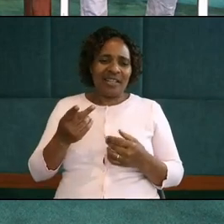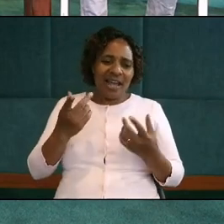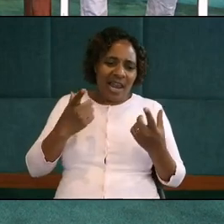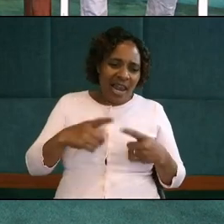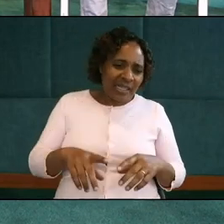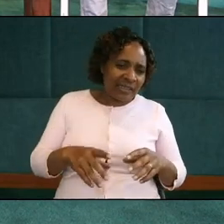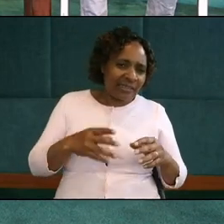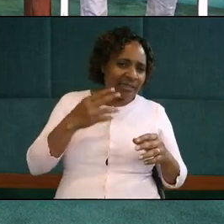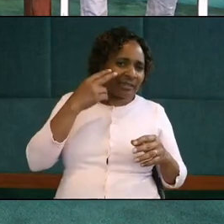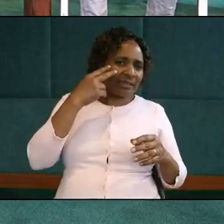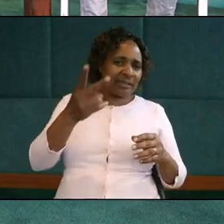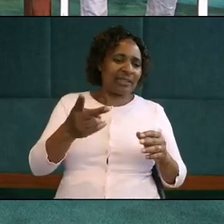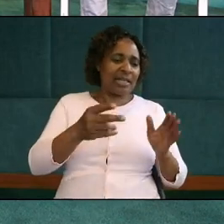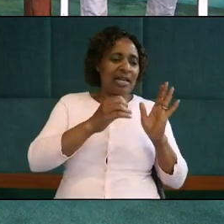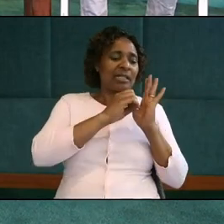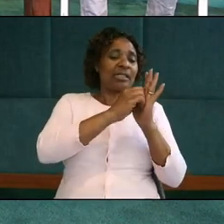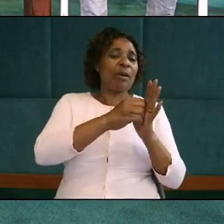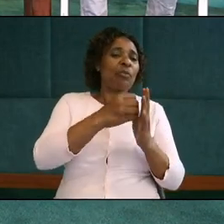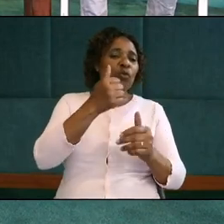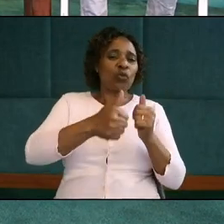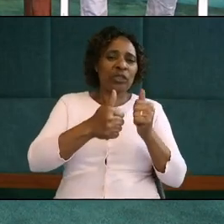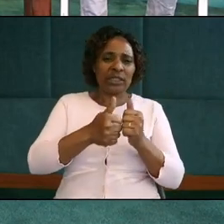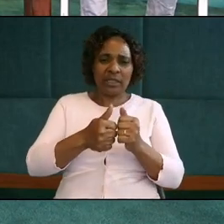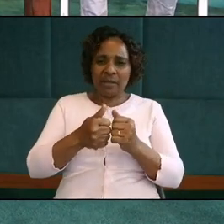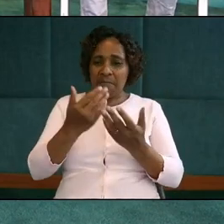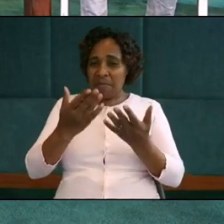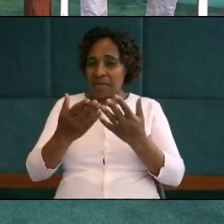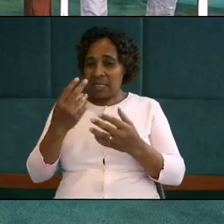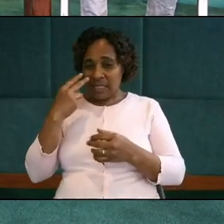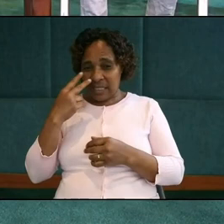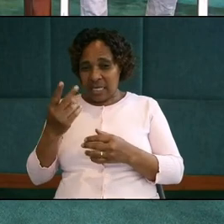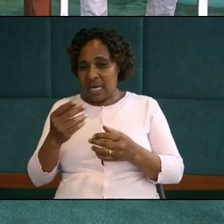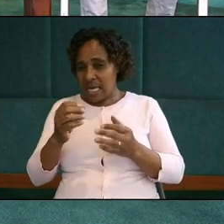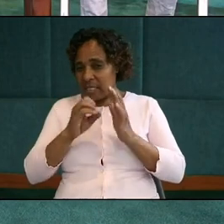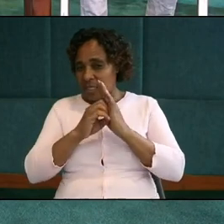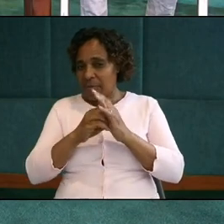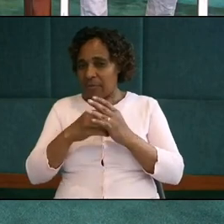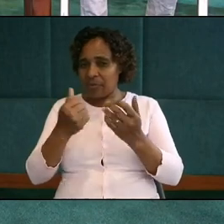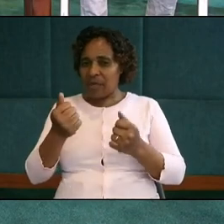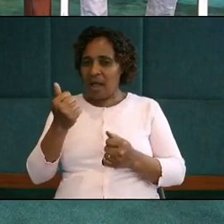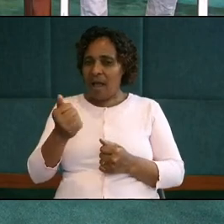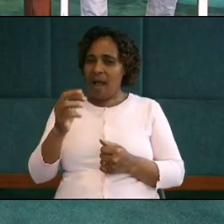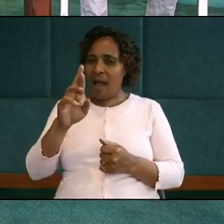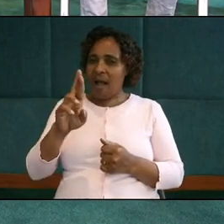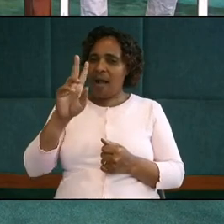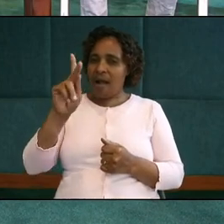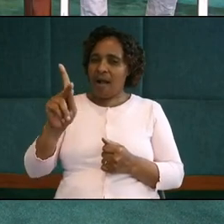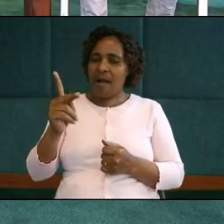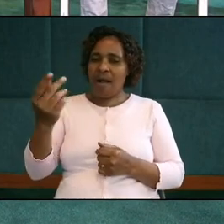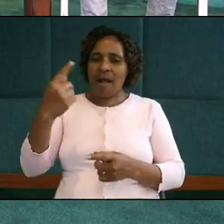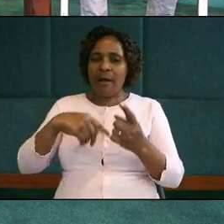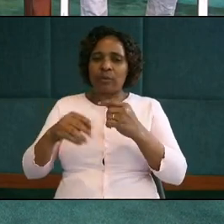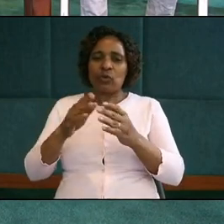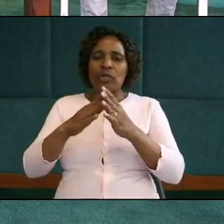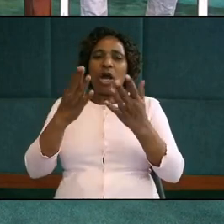good example can there be? Or let's say, for example, yeah. It's like the ark comes with an open cabriolet or